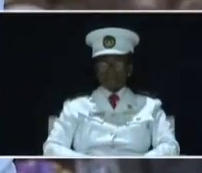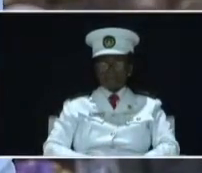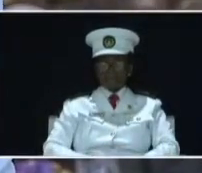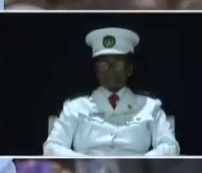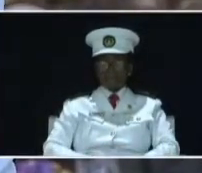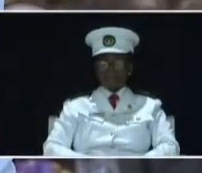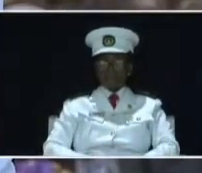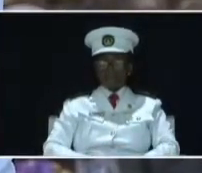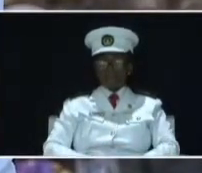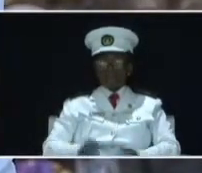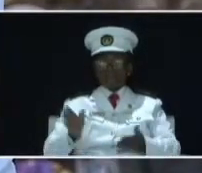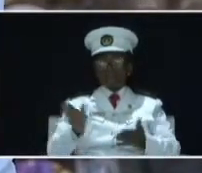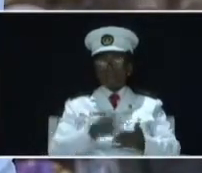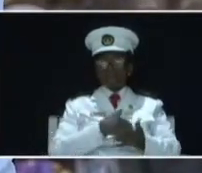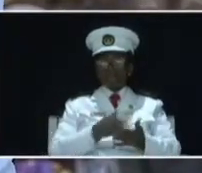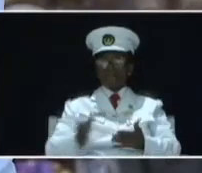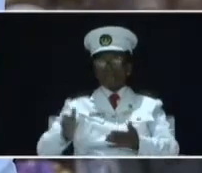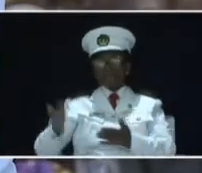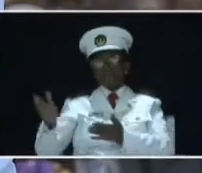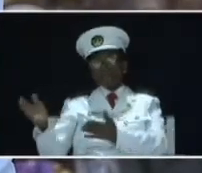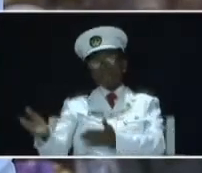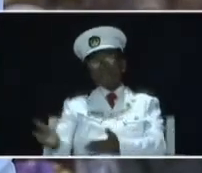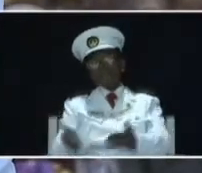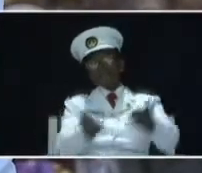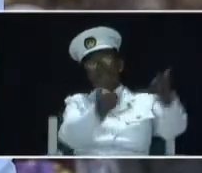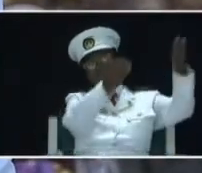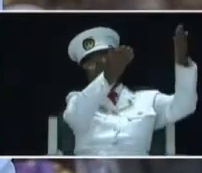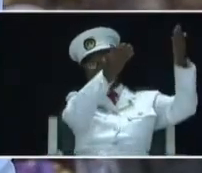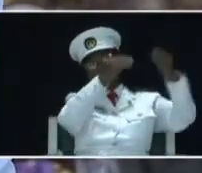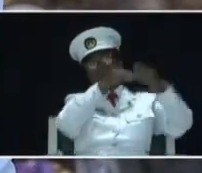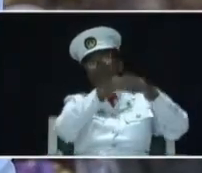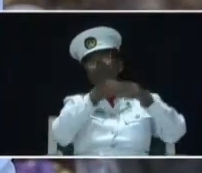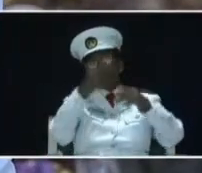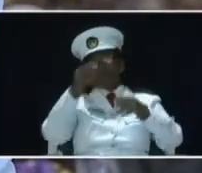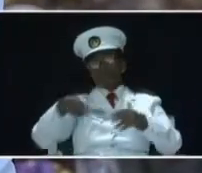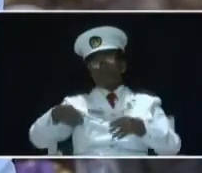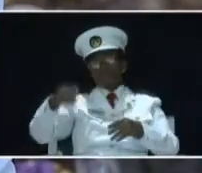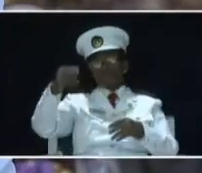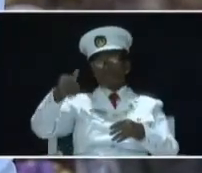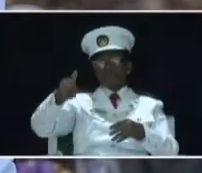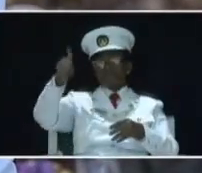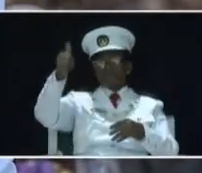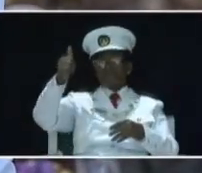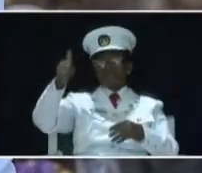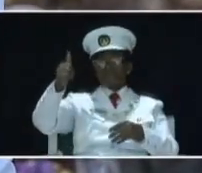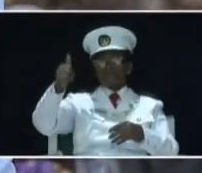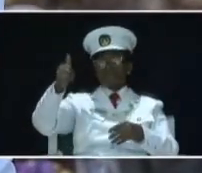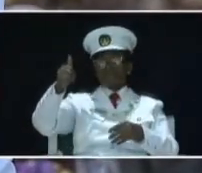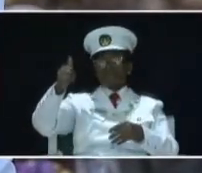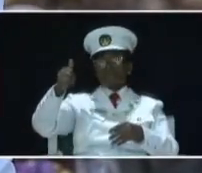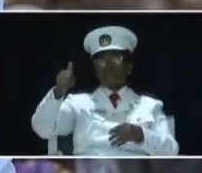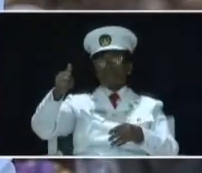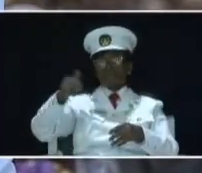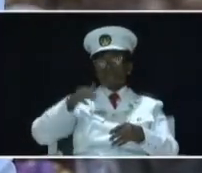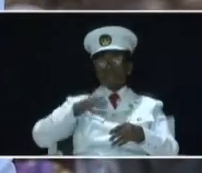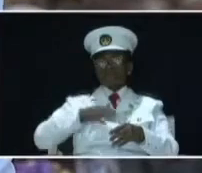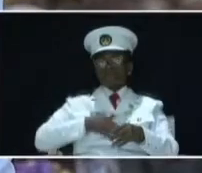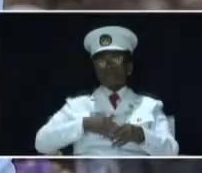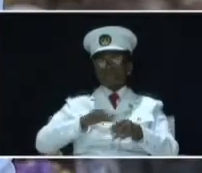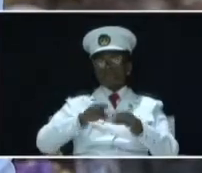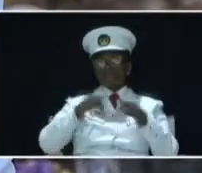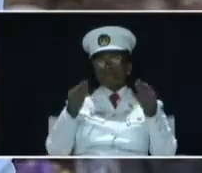Hosanna in the highest. Hosanna in the highest. My